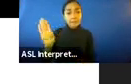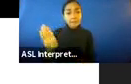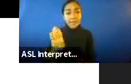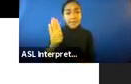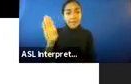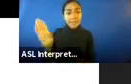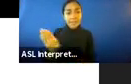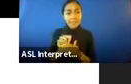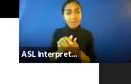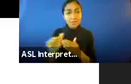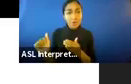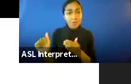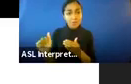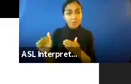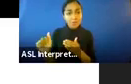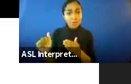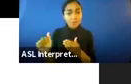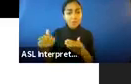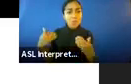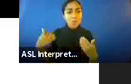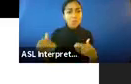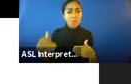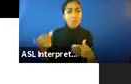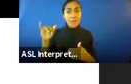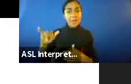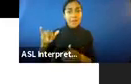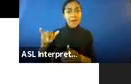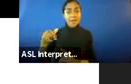entire gross domestic product of Honduras.